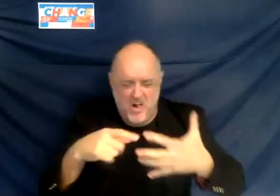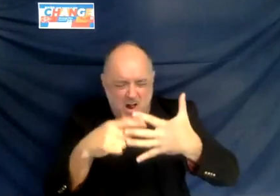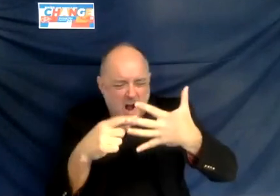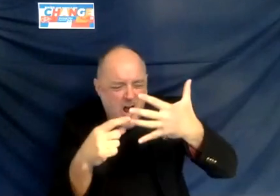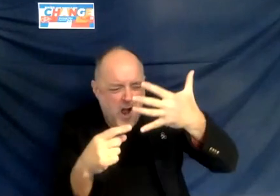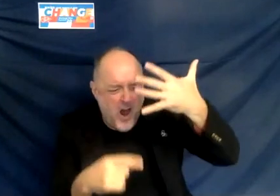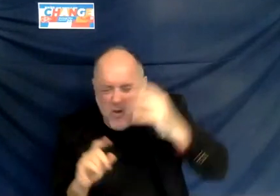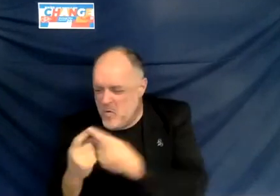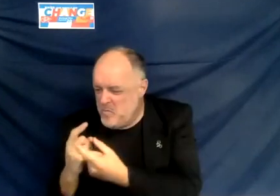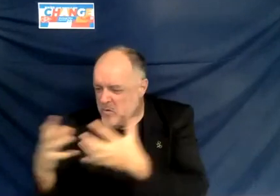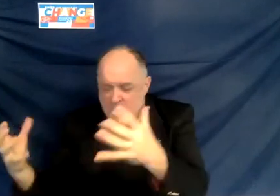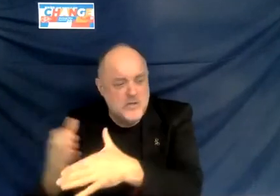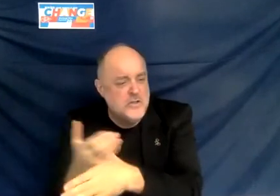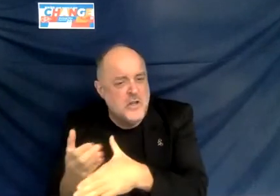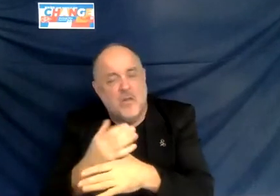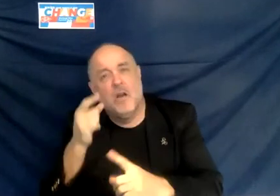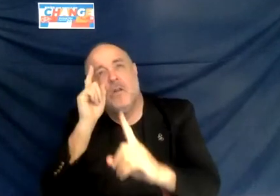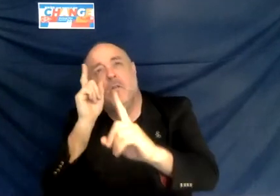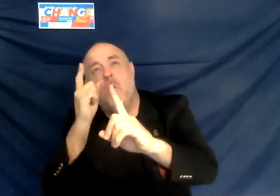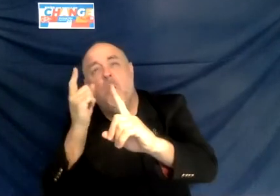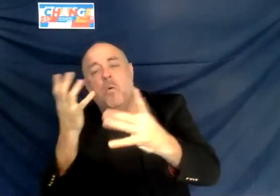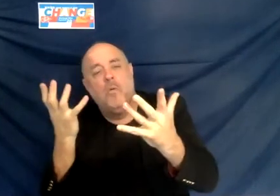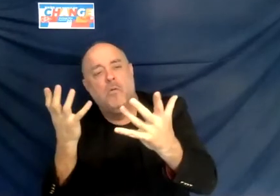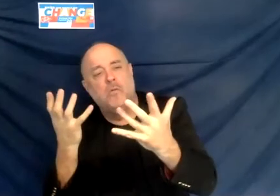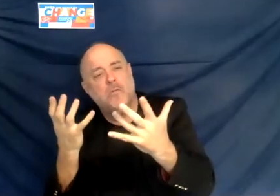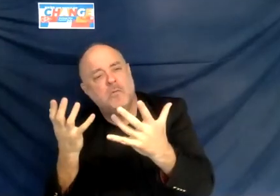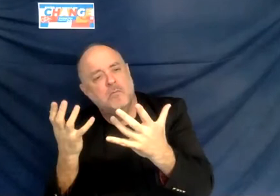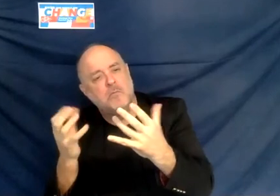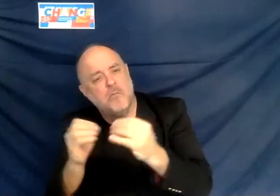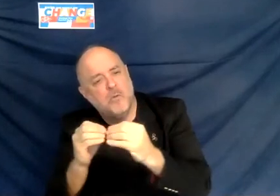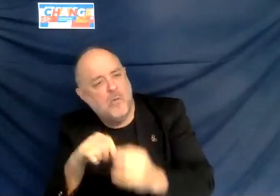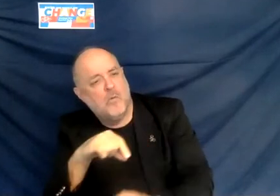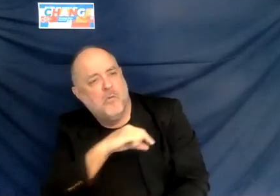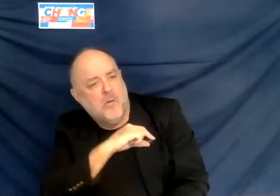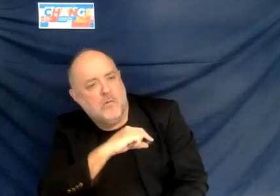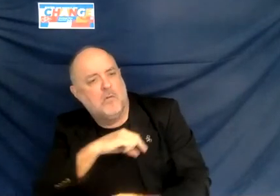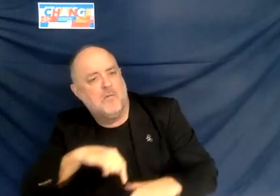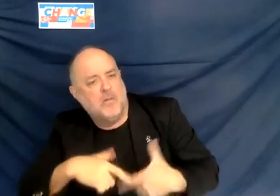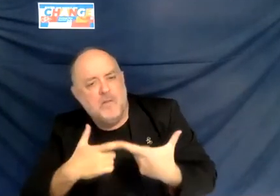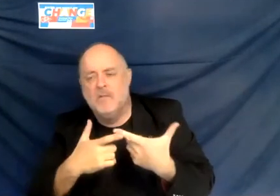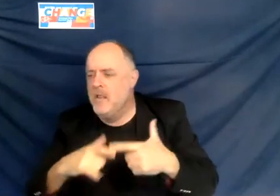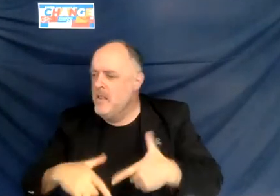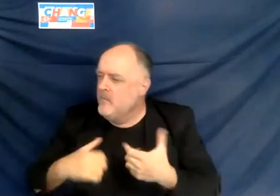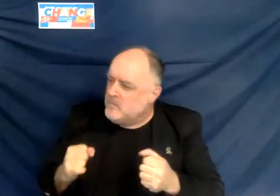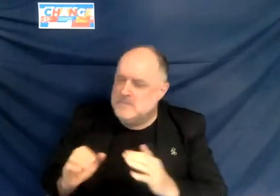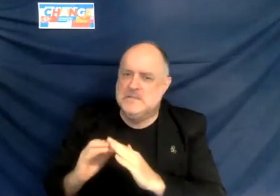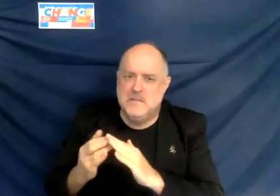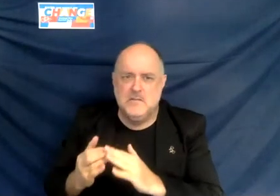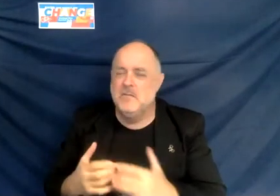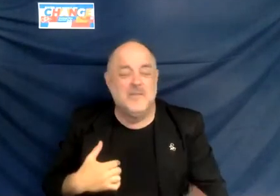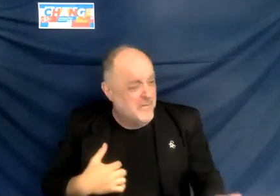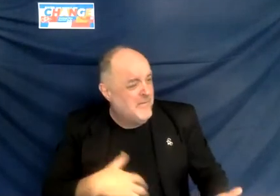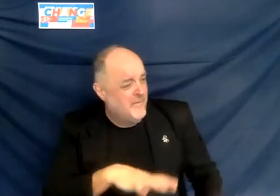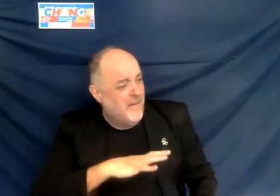different groups that all share the same goal. And I think that's one message we try to leave with our audiences is find your